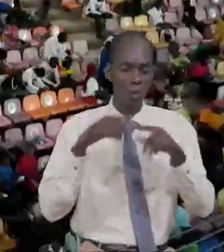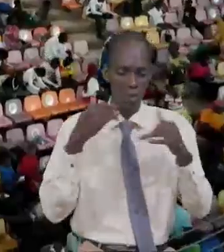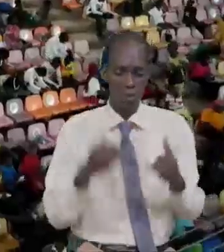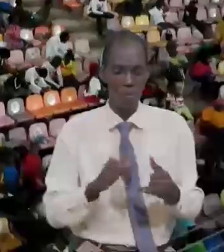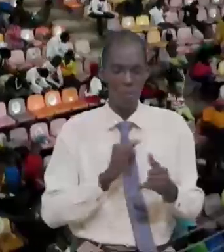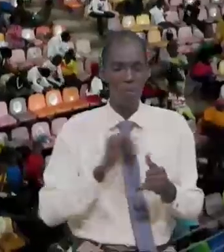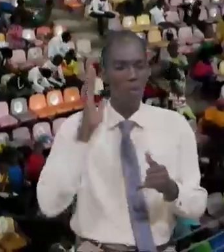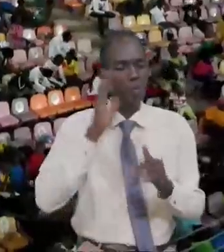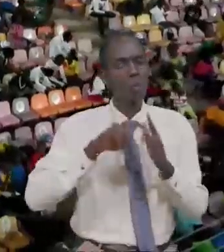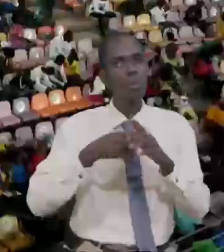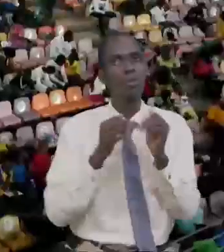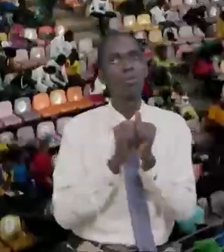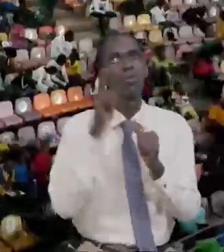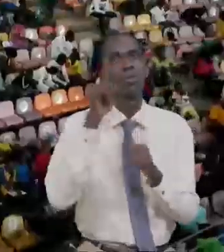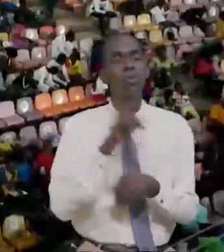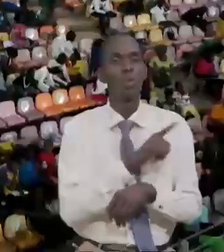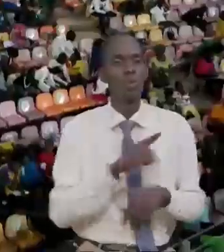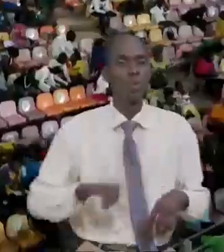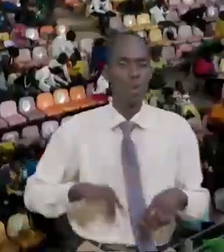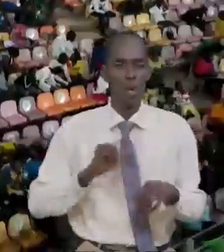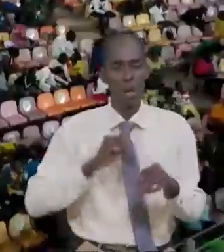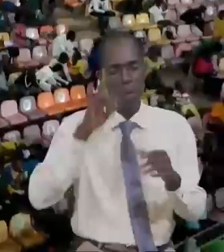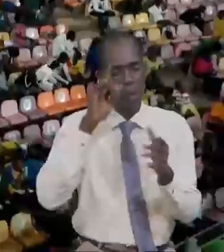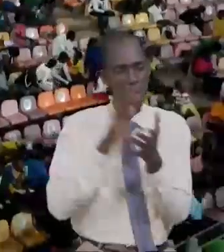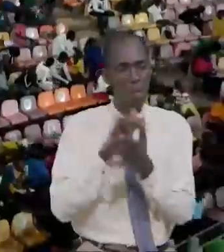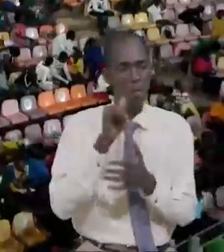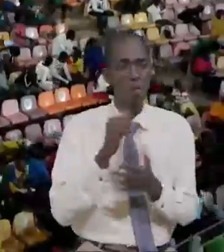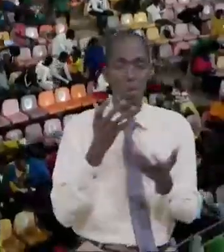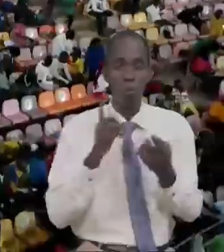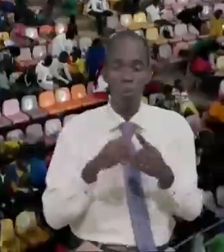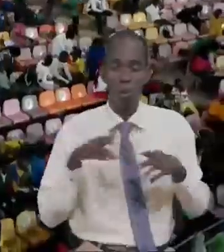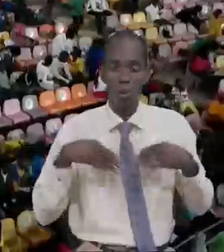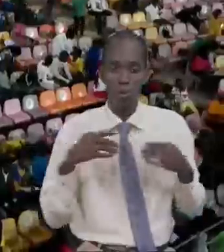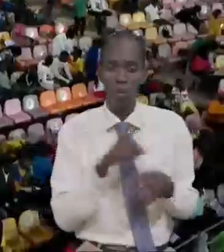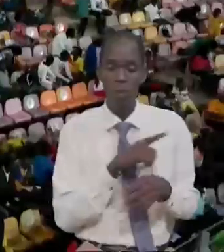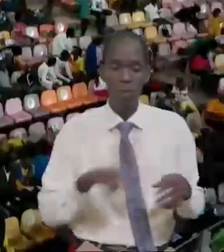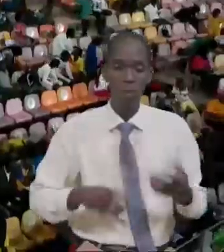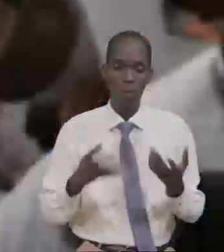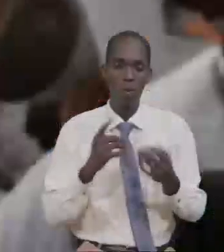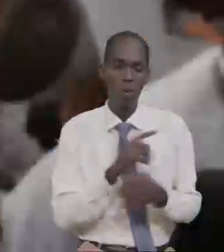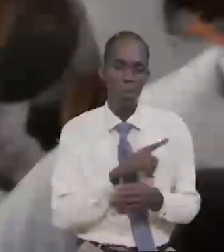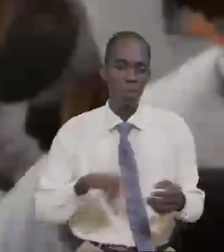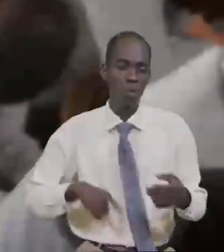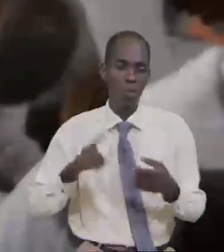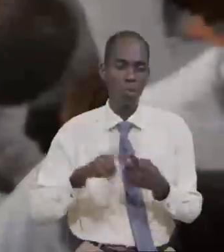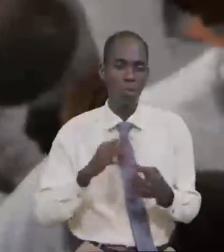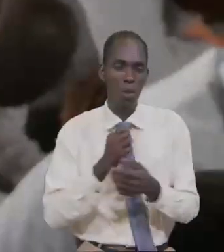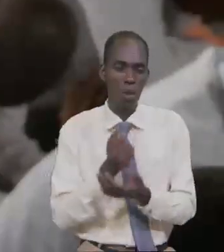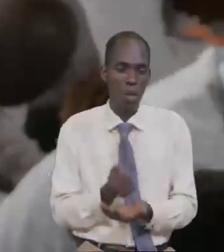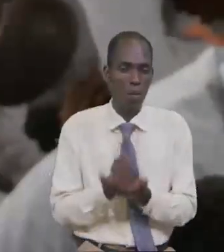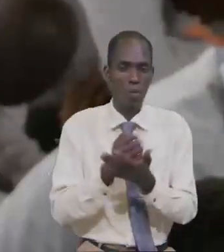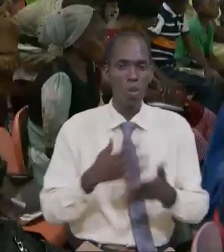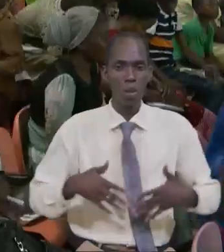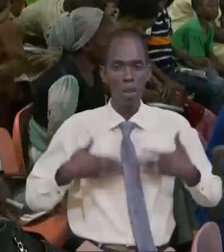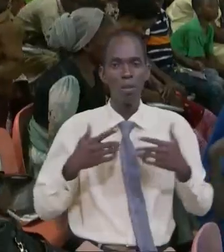hand, you please stand up. A special prayer coming for you tonight. Where are you? Where are you? God bless you there. God bless you. Today is